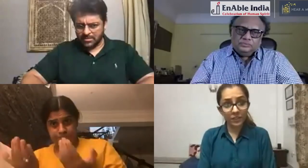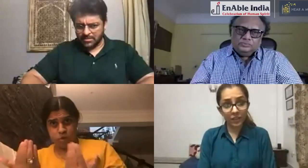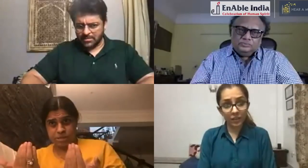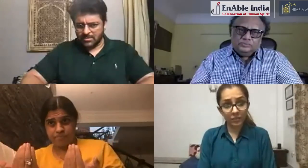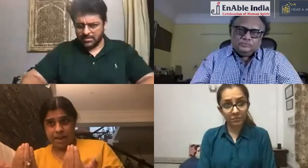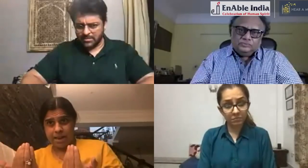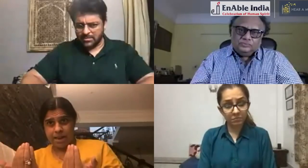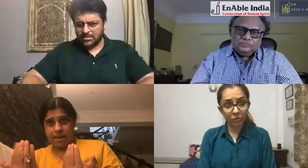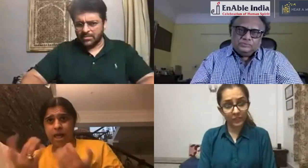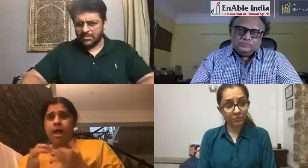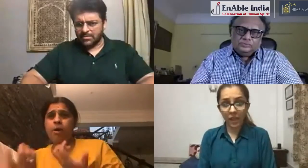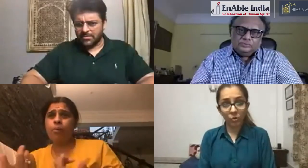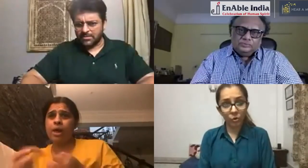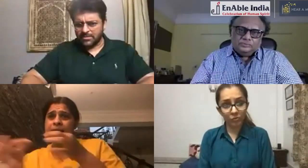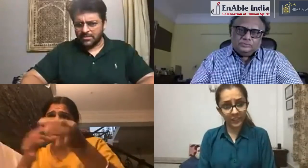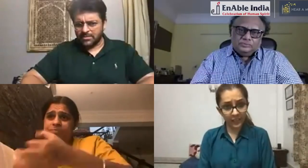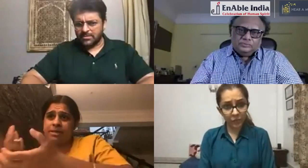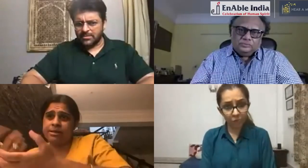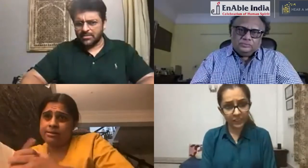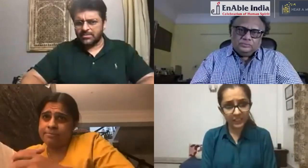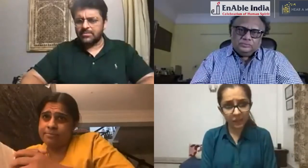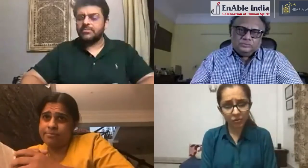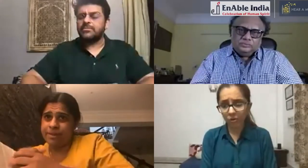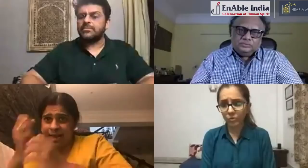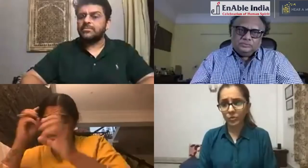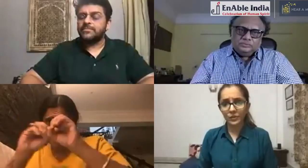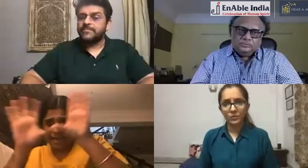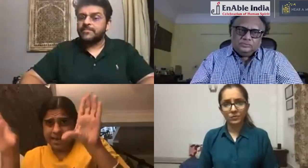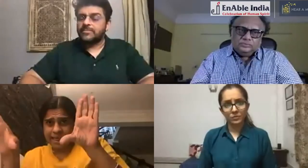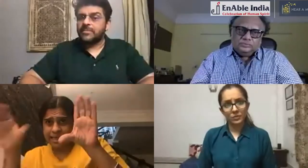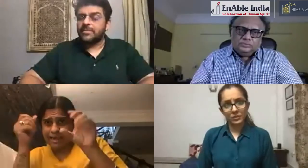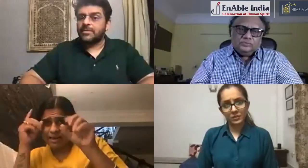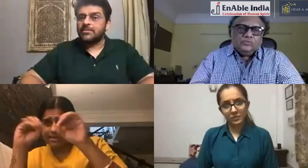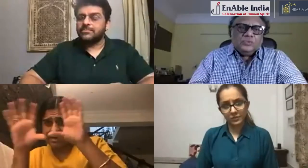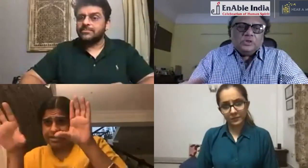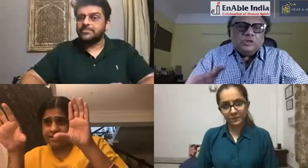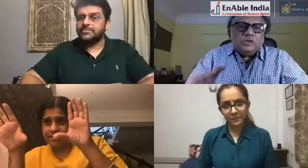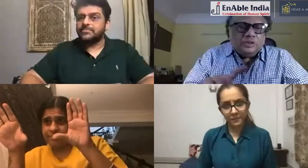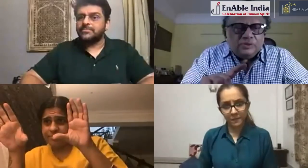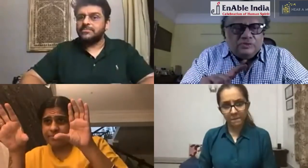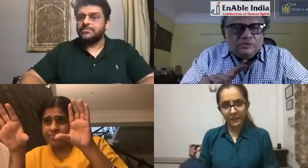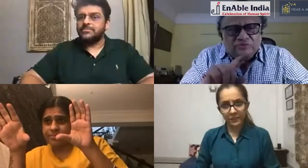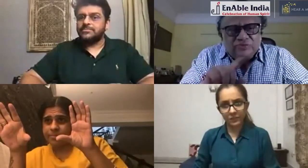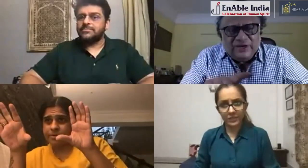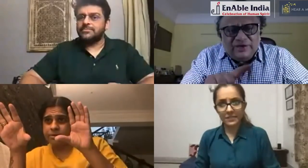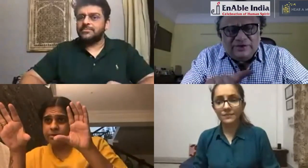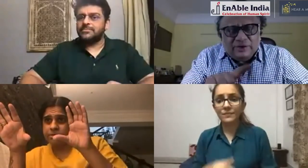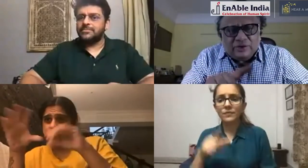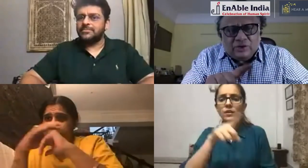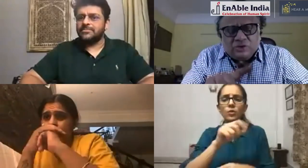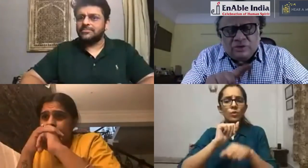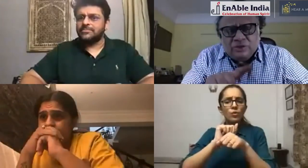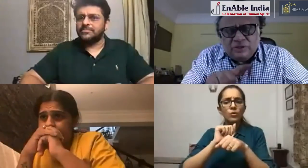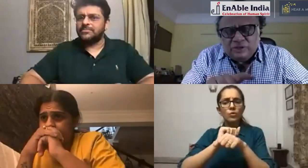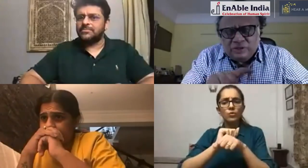gotten COVID. Now COVID, can I go for it now, or what do I do? No. When did your